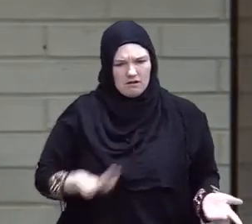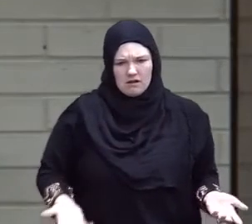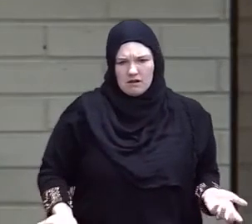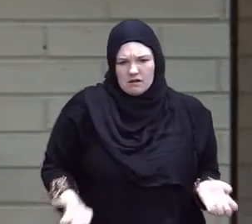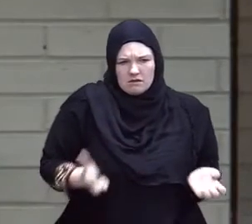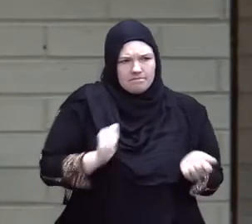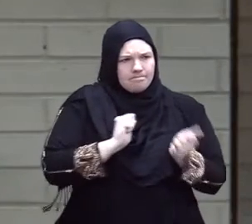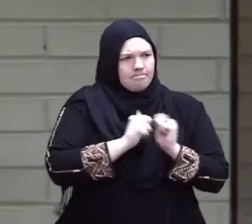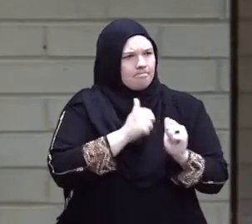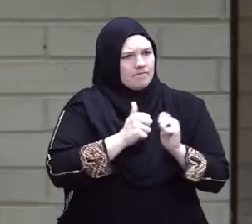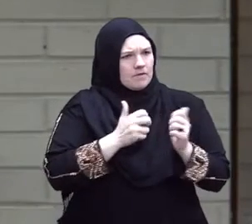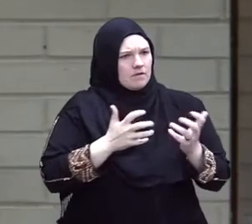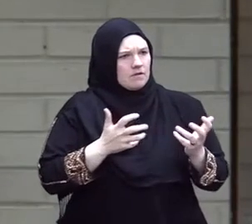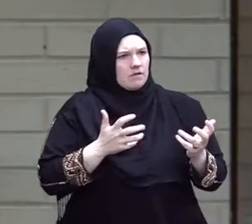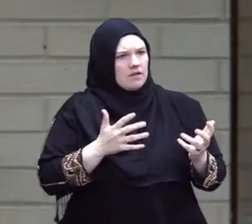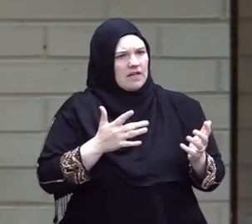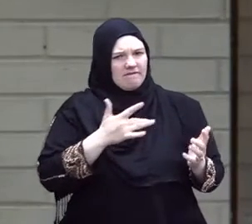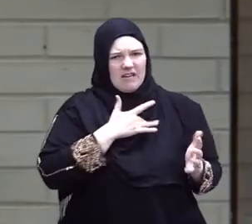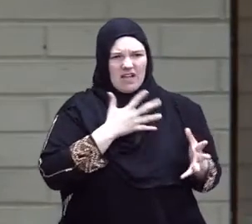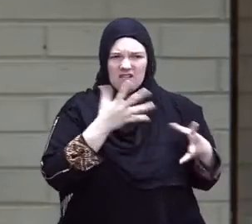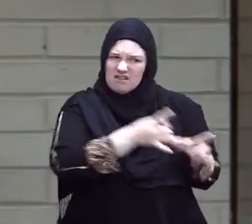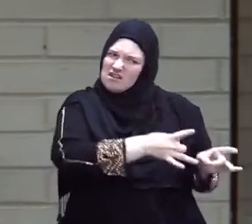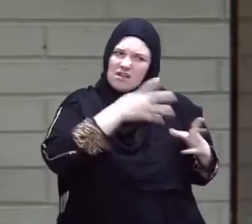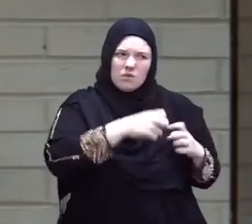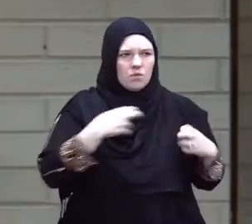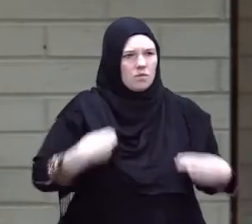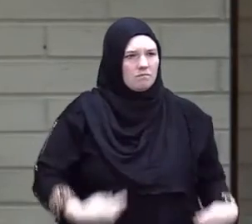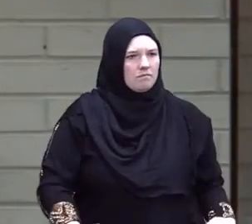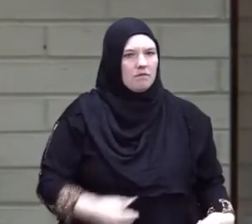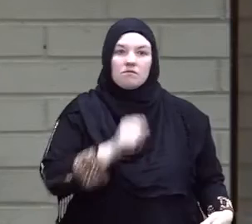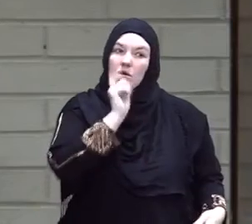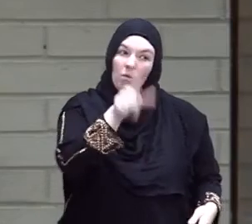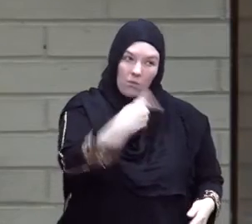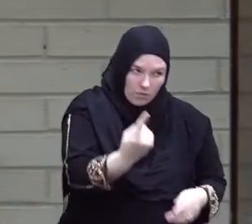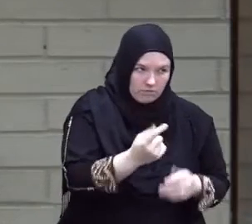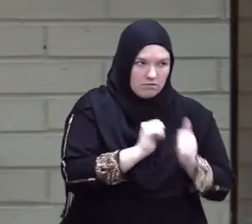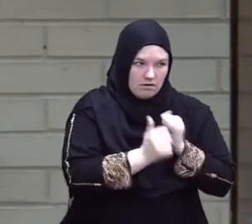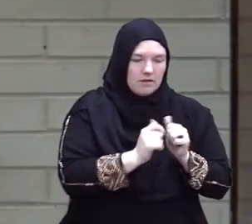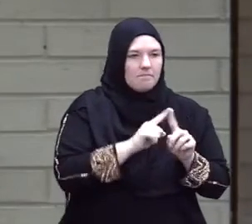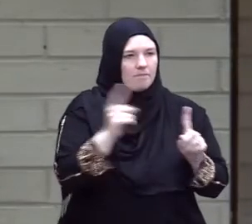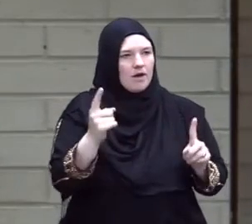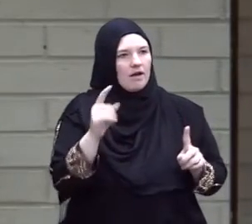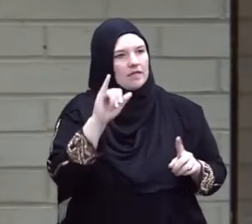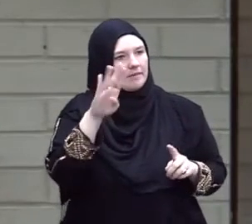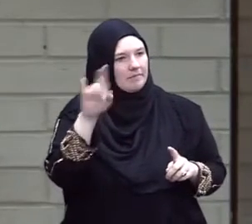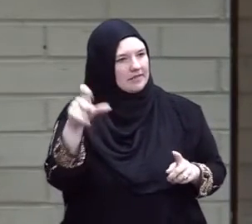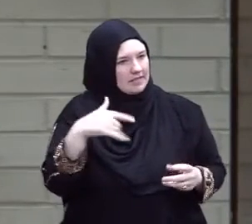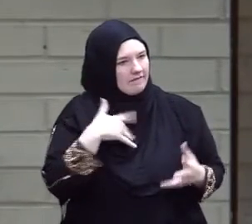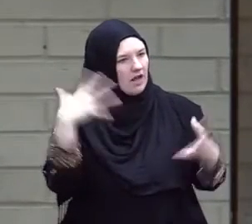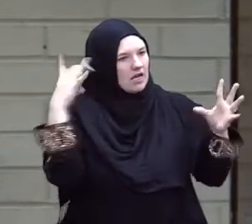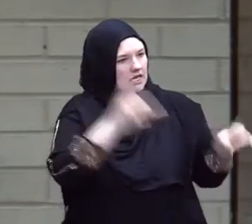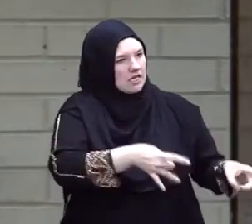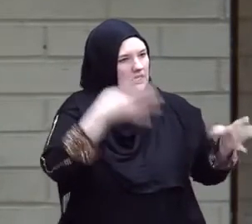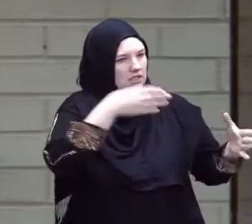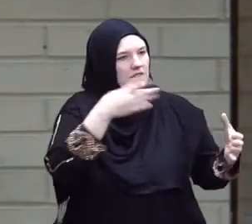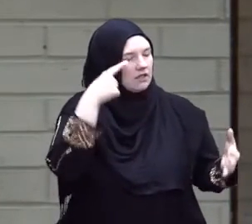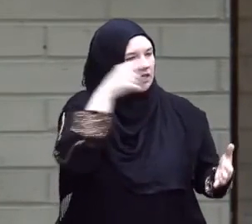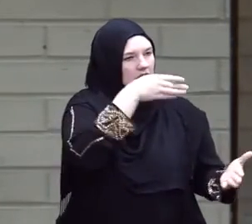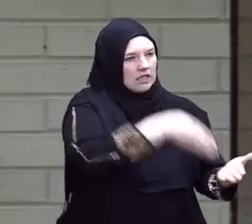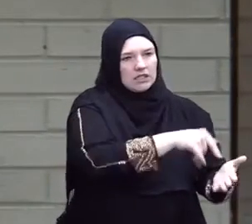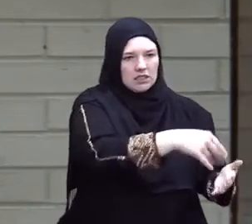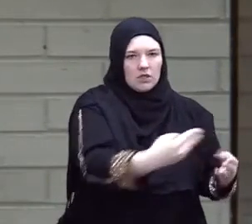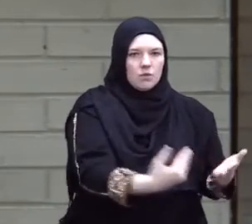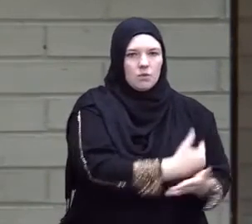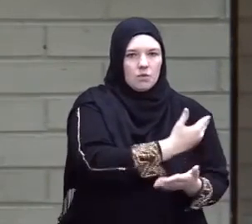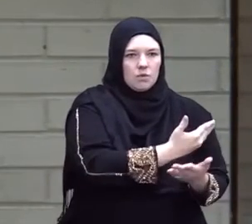Adam with so much hatred, not only competition, so much hatred for that